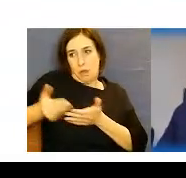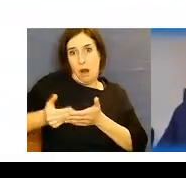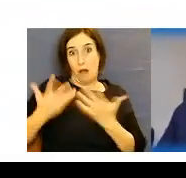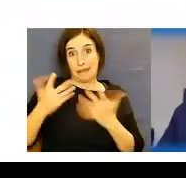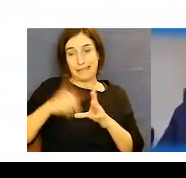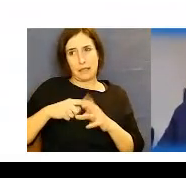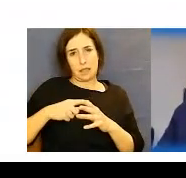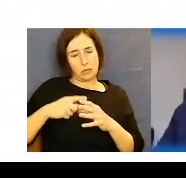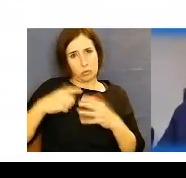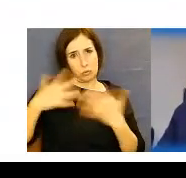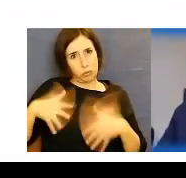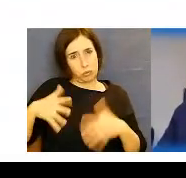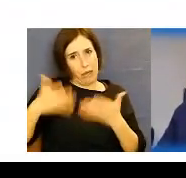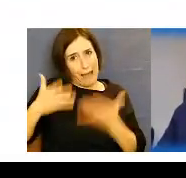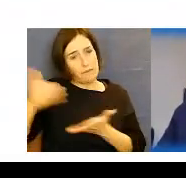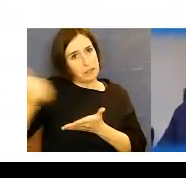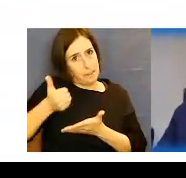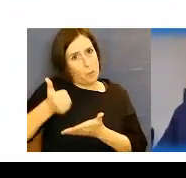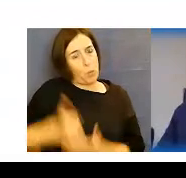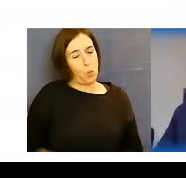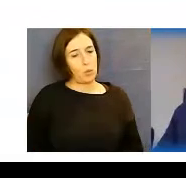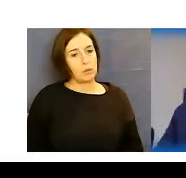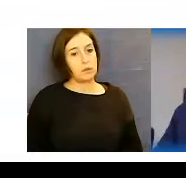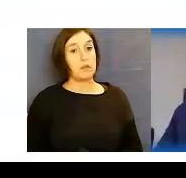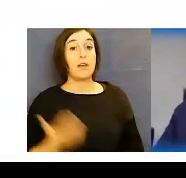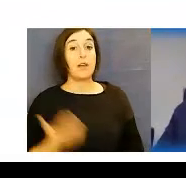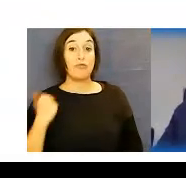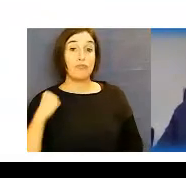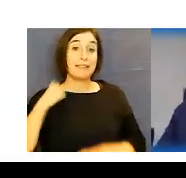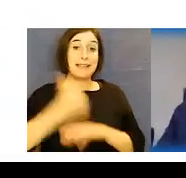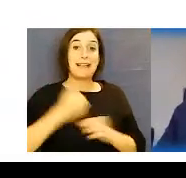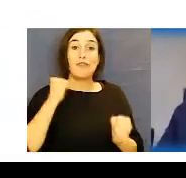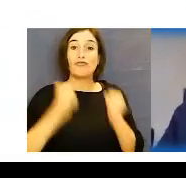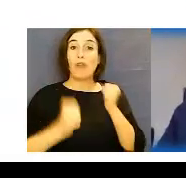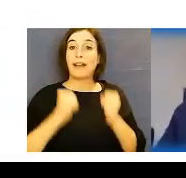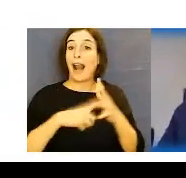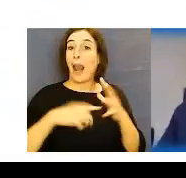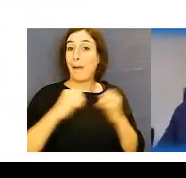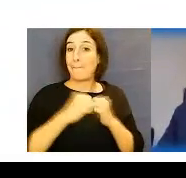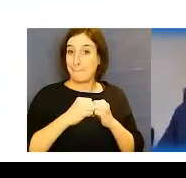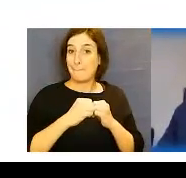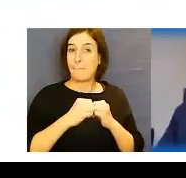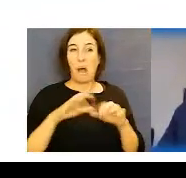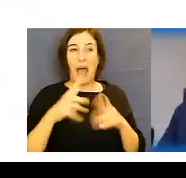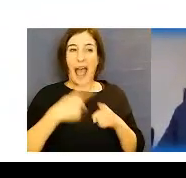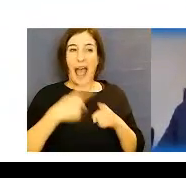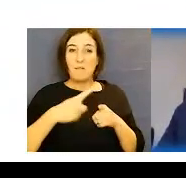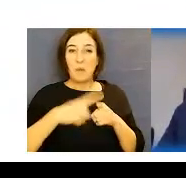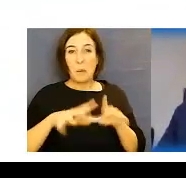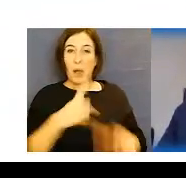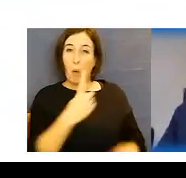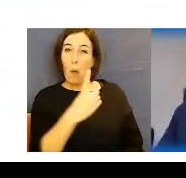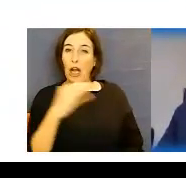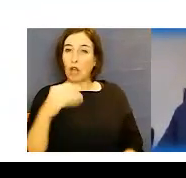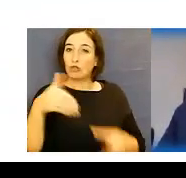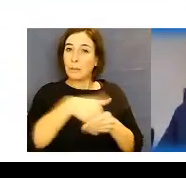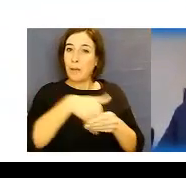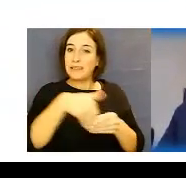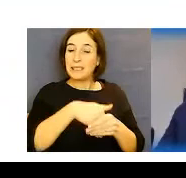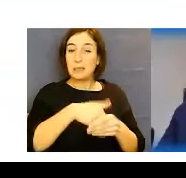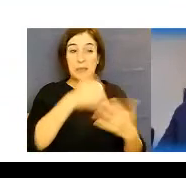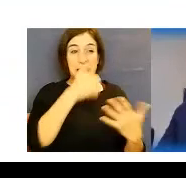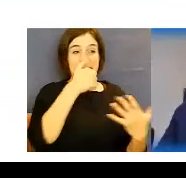In the last few years, we set up a running club. You know, we got about 100 participants average every week, you know, aging, you know, ranging from 16